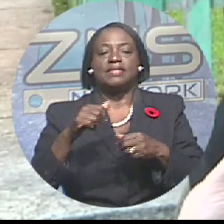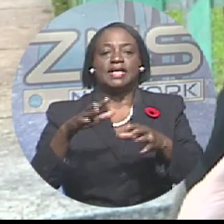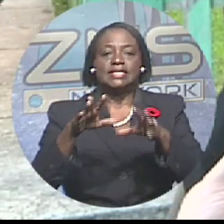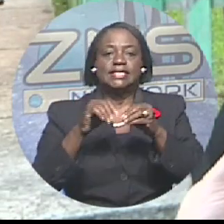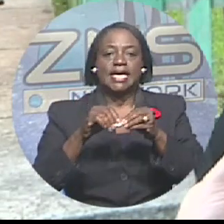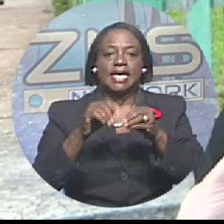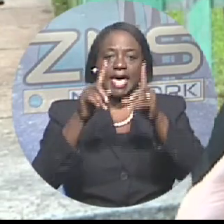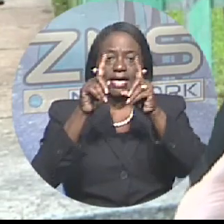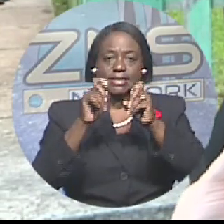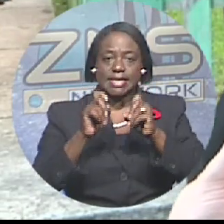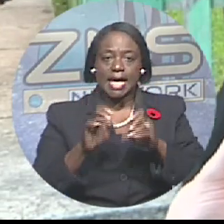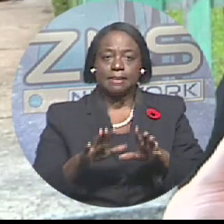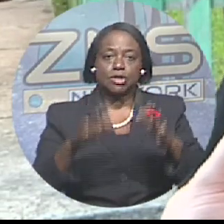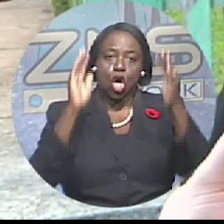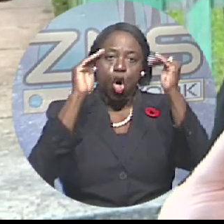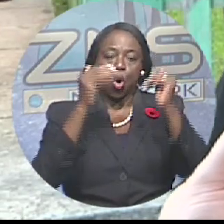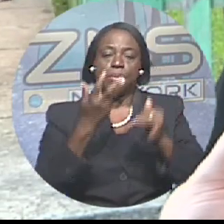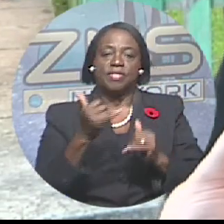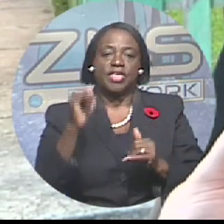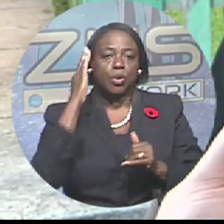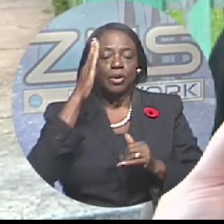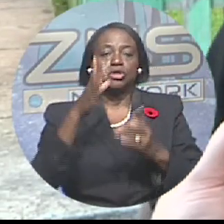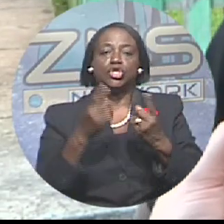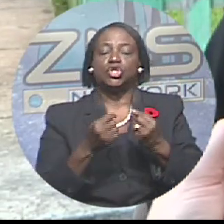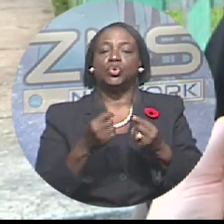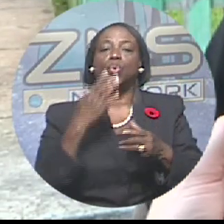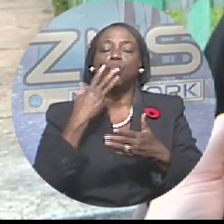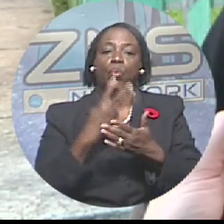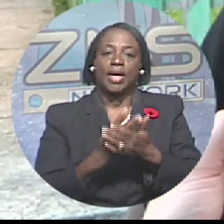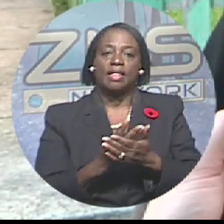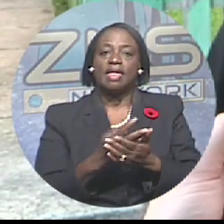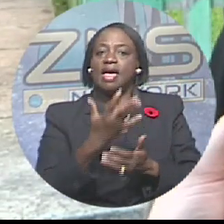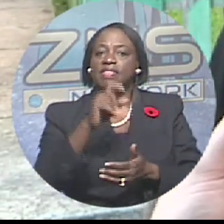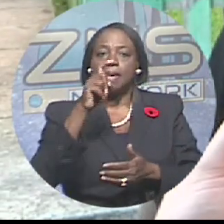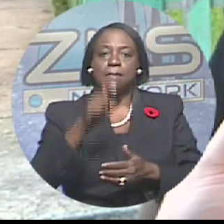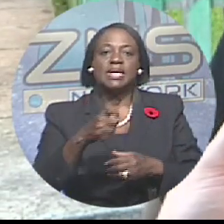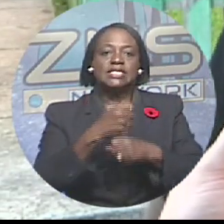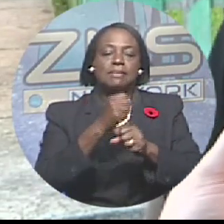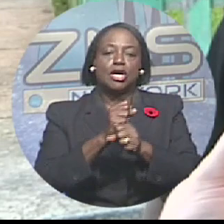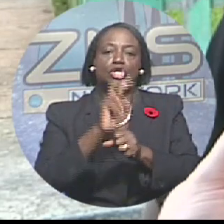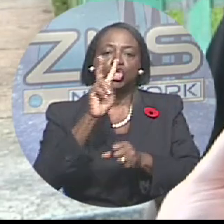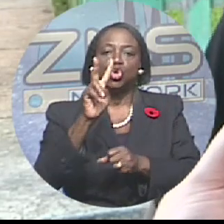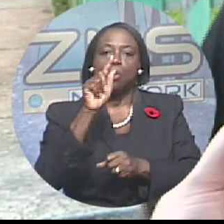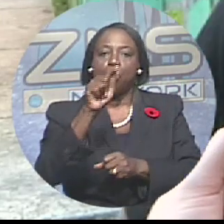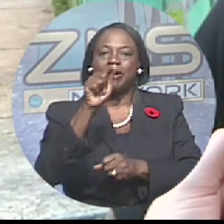do well. Most of them, they have to make a 2.0 and above, 2.5 and above. That's my